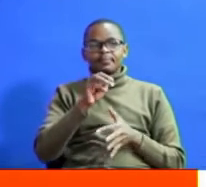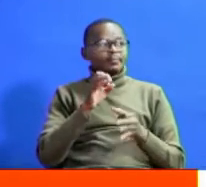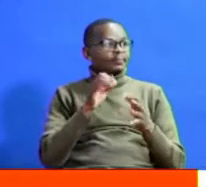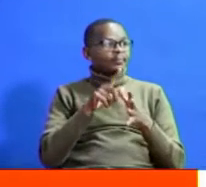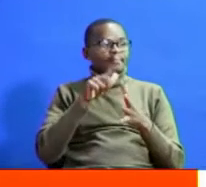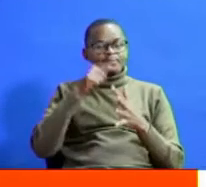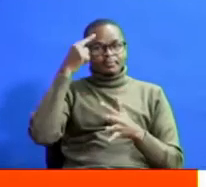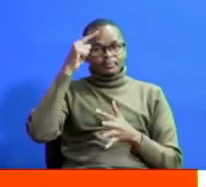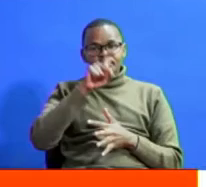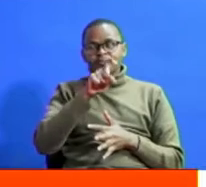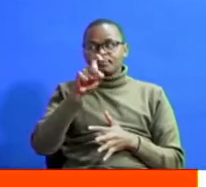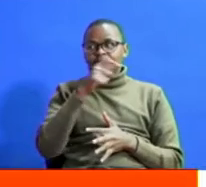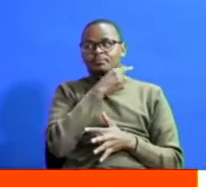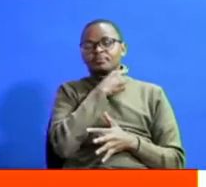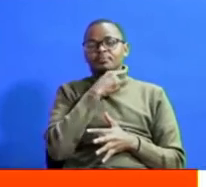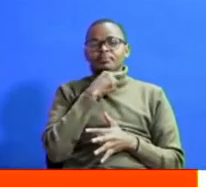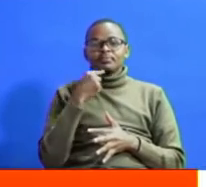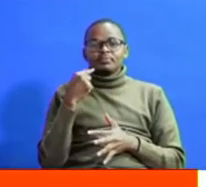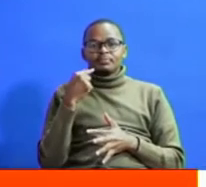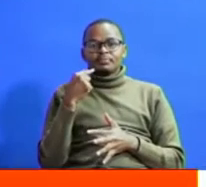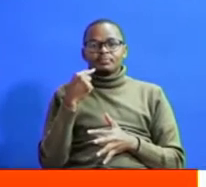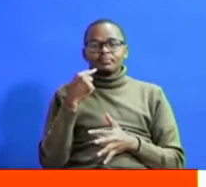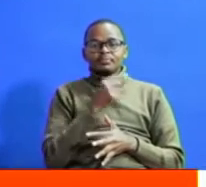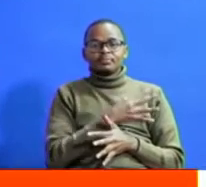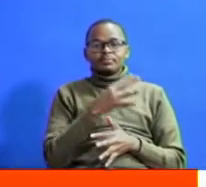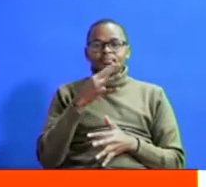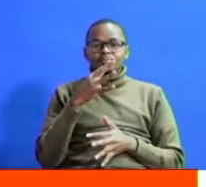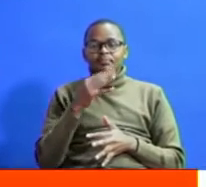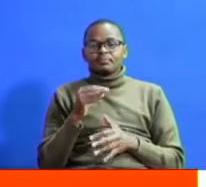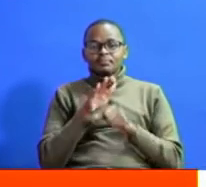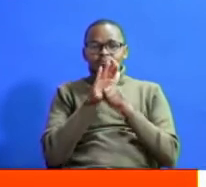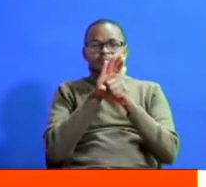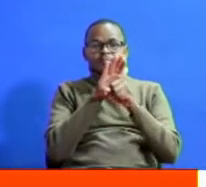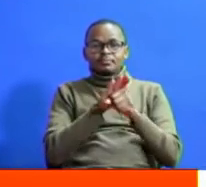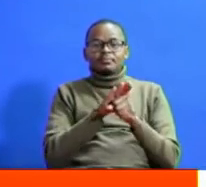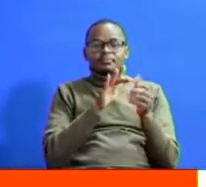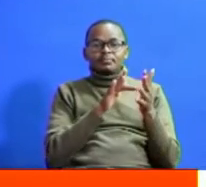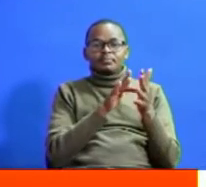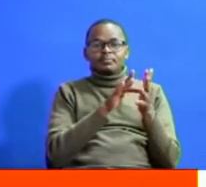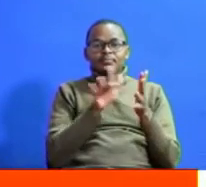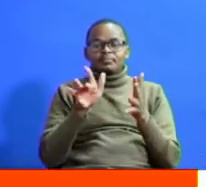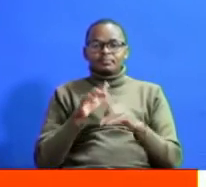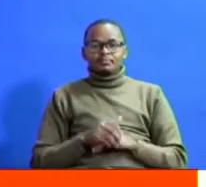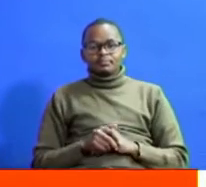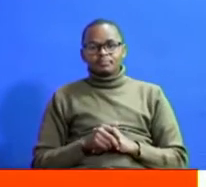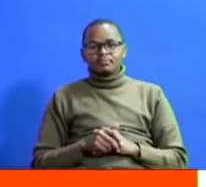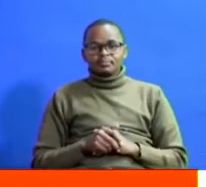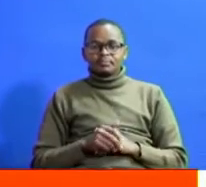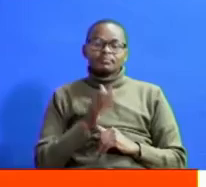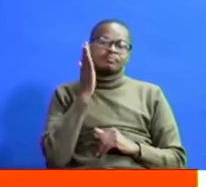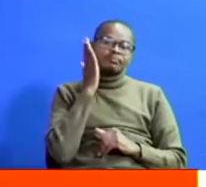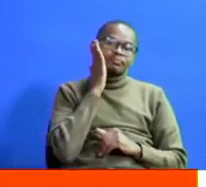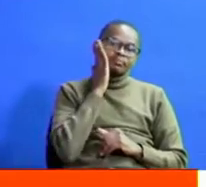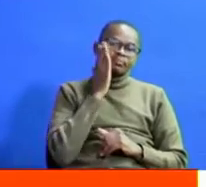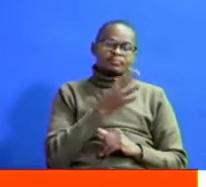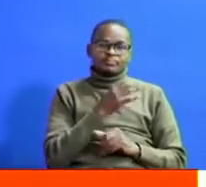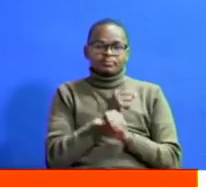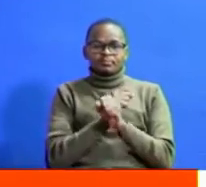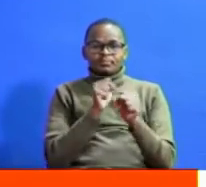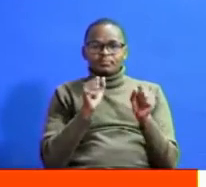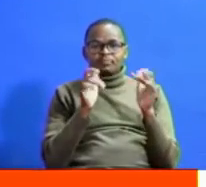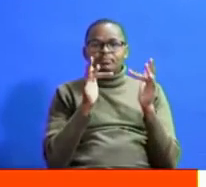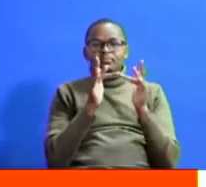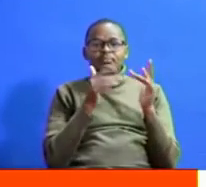of extrajudicial killings and enforced disappearance. Mothers of Victims and Survivors